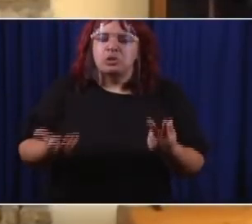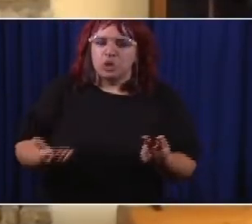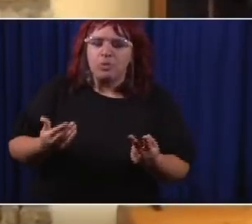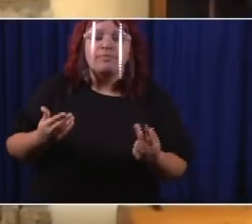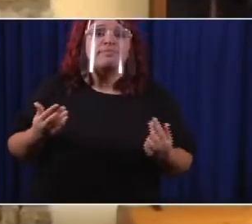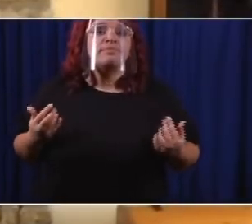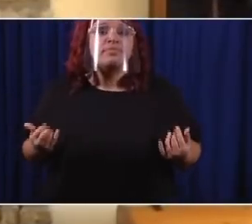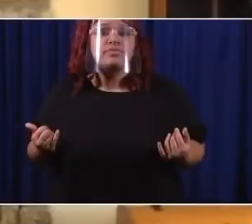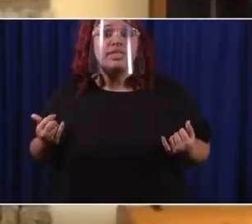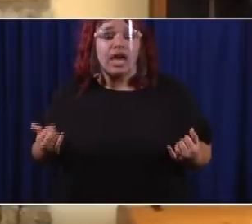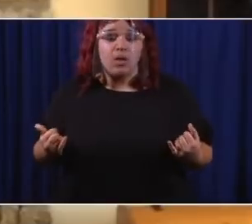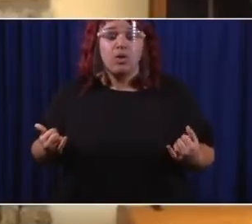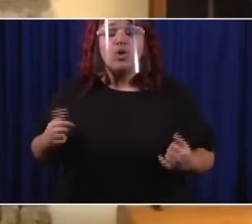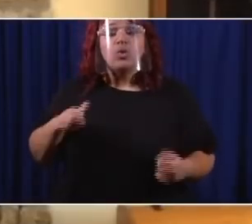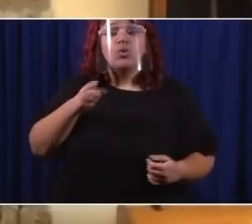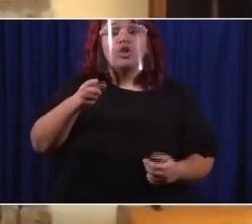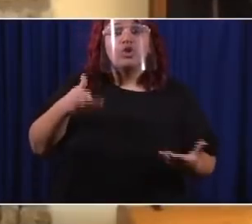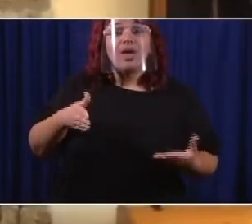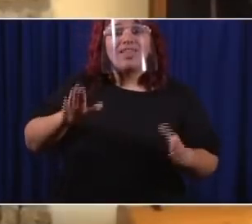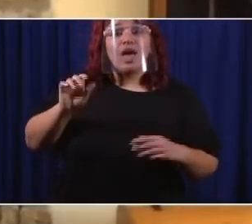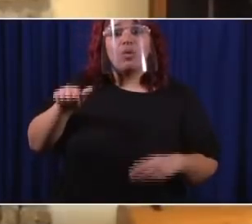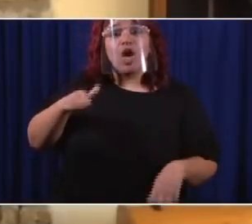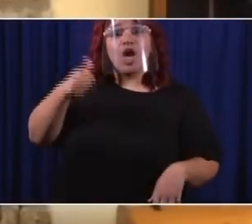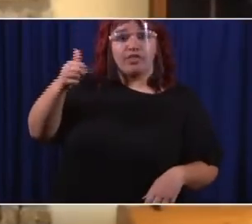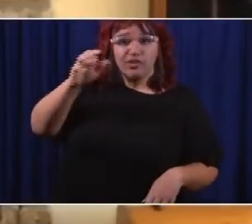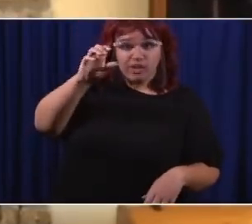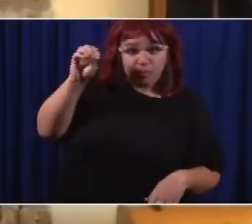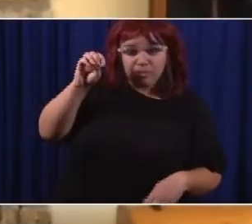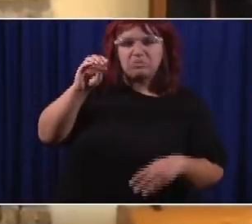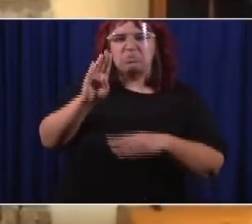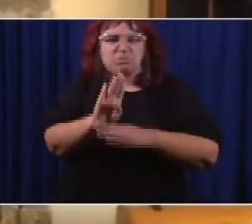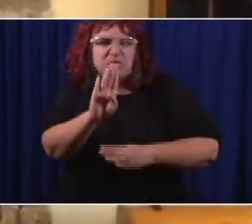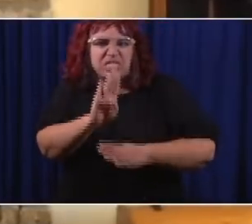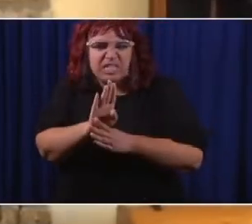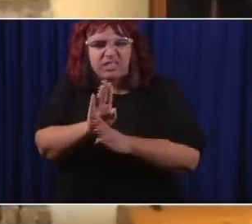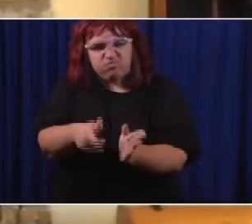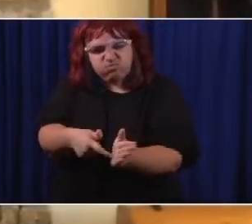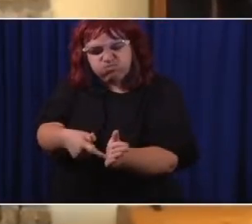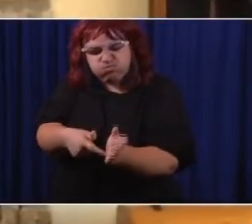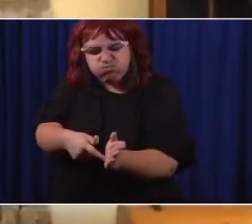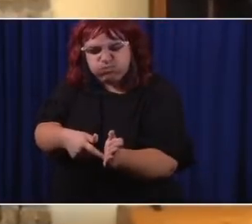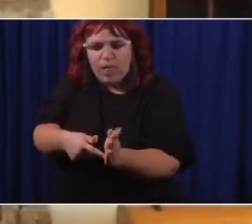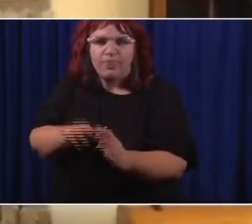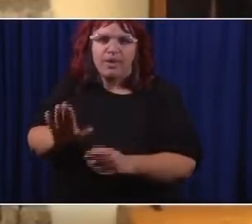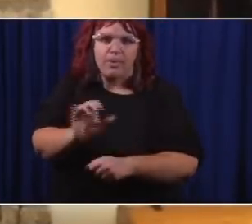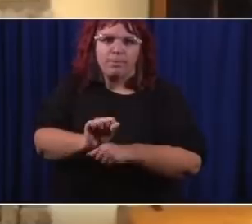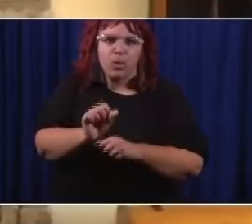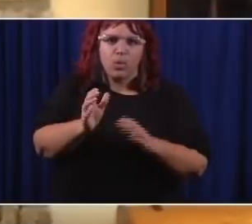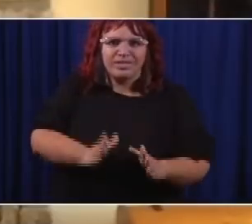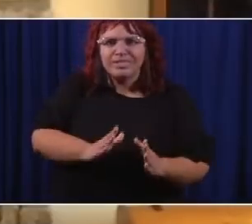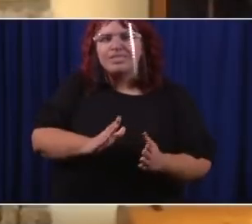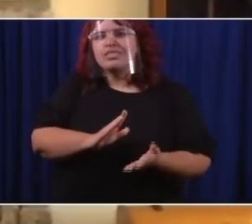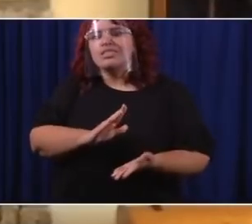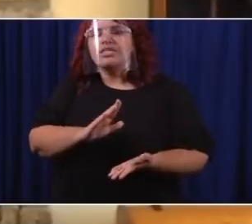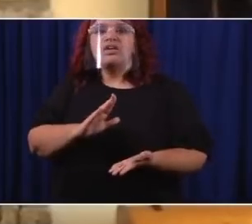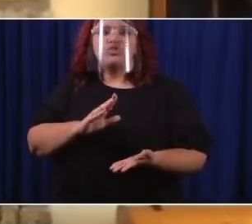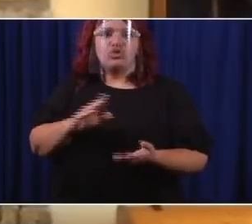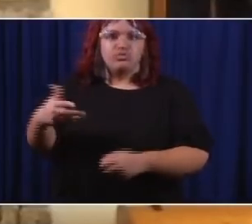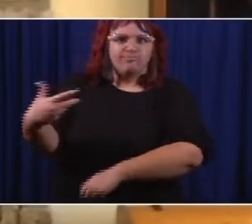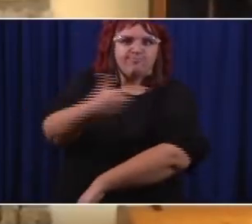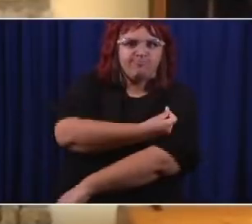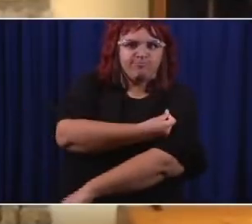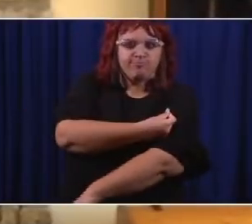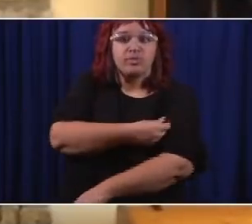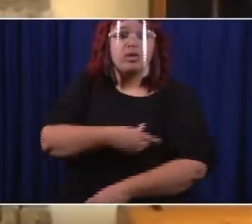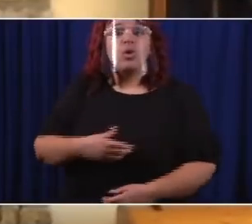allow others to mandate vaccines? For example, allowing businesses to require employees to vaccinate in order to work, or maybe prospective